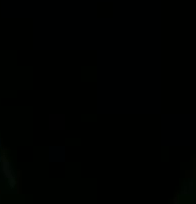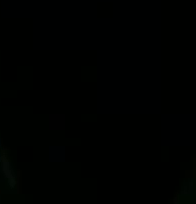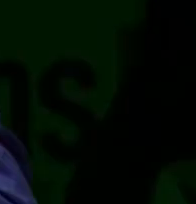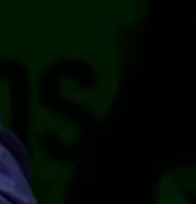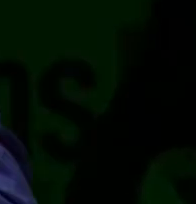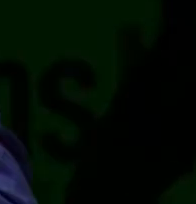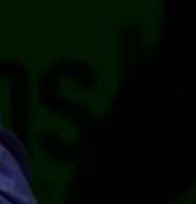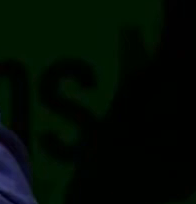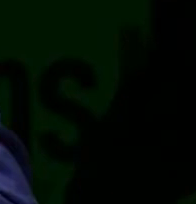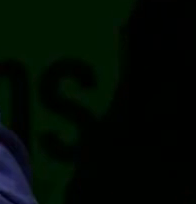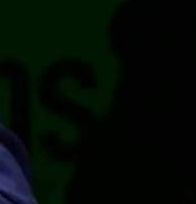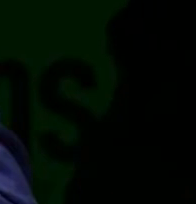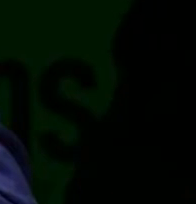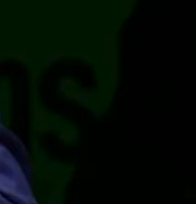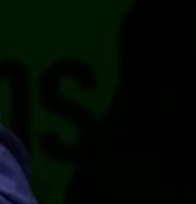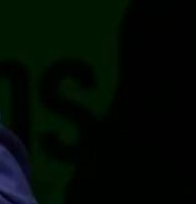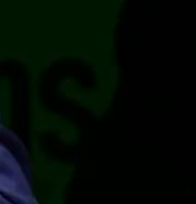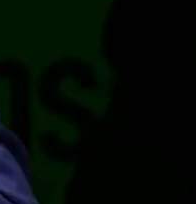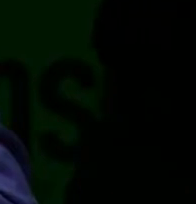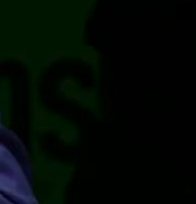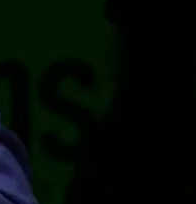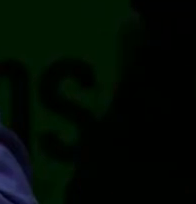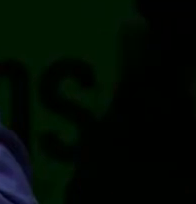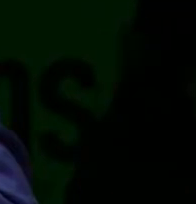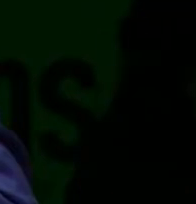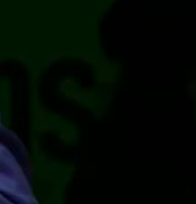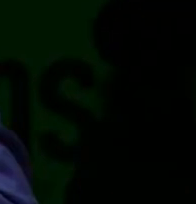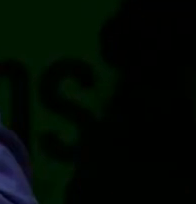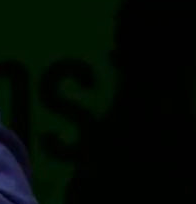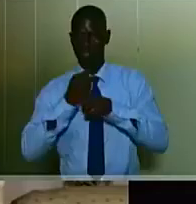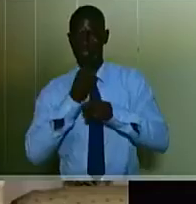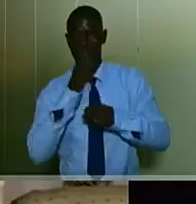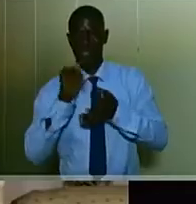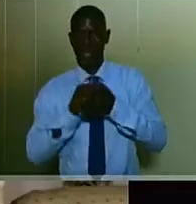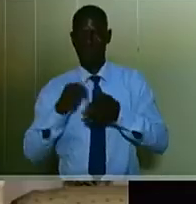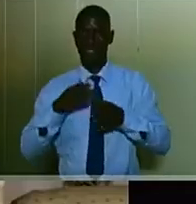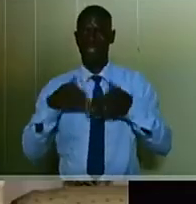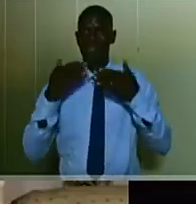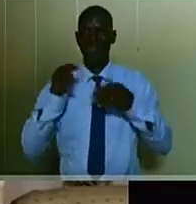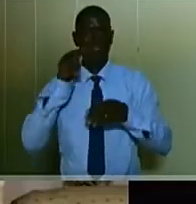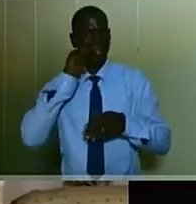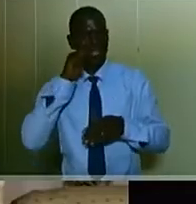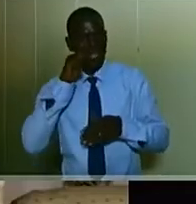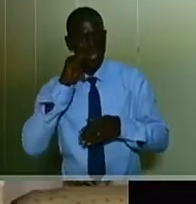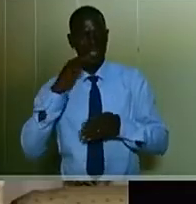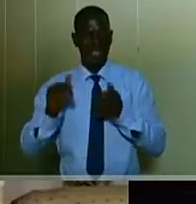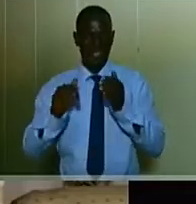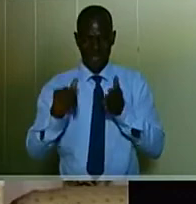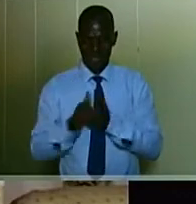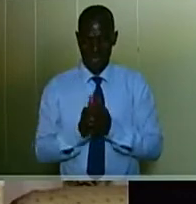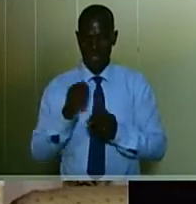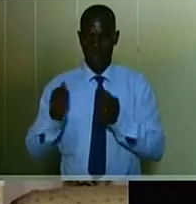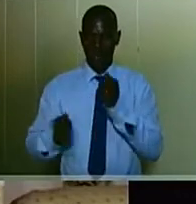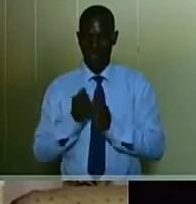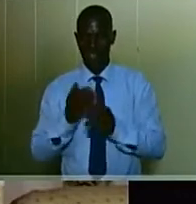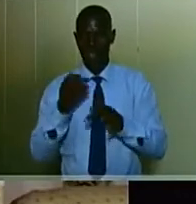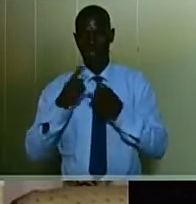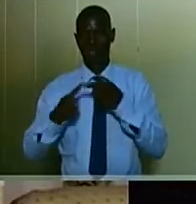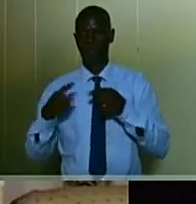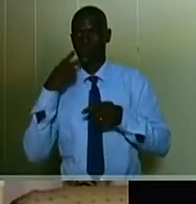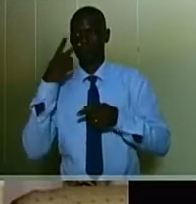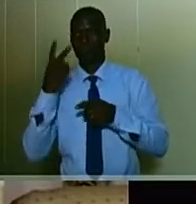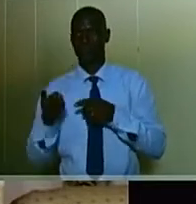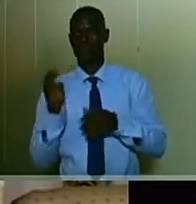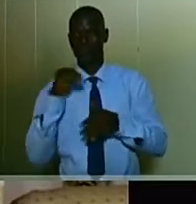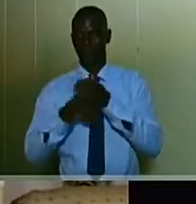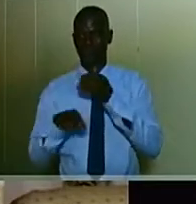ego, it's to make sure we give Nigerians that which they have been yearning for. And we picked up few focal points,